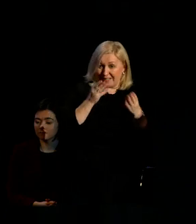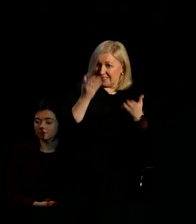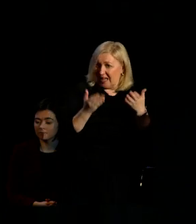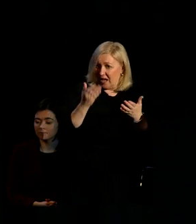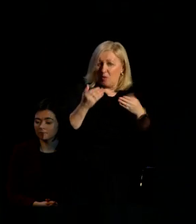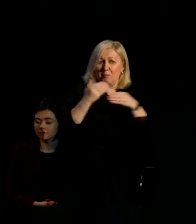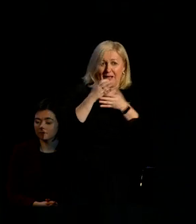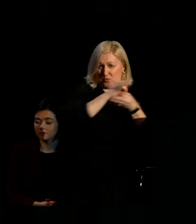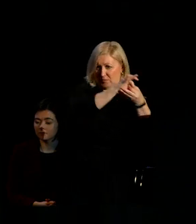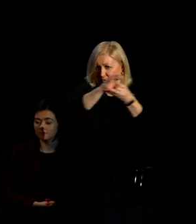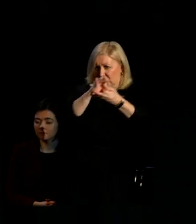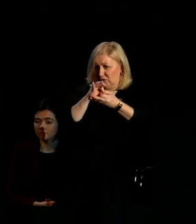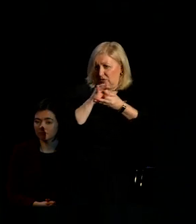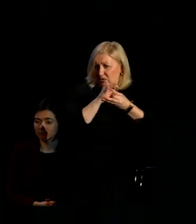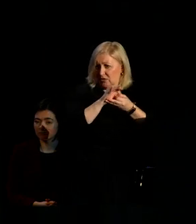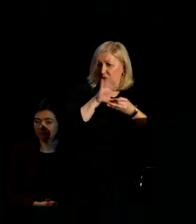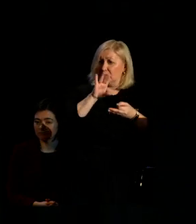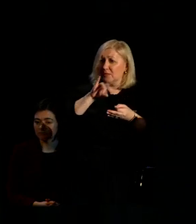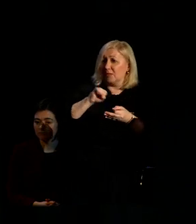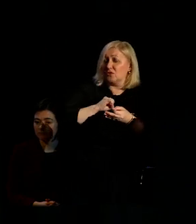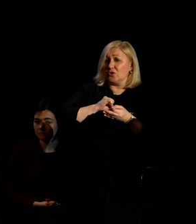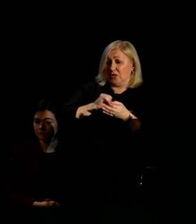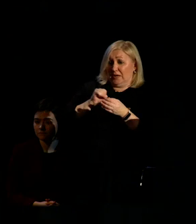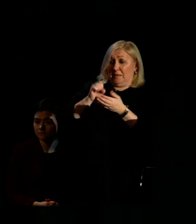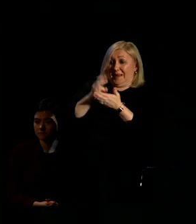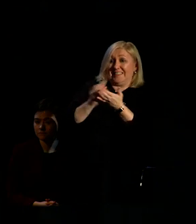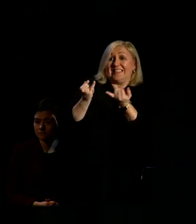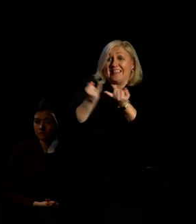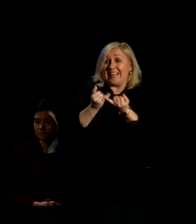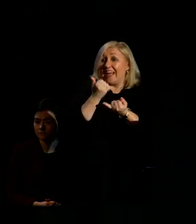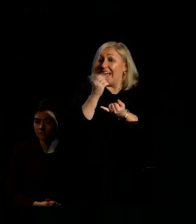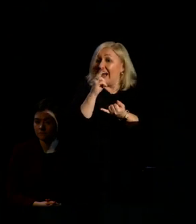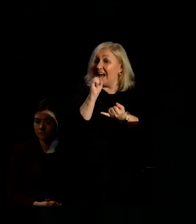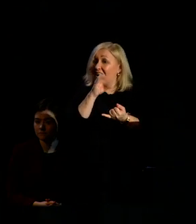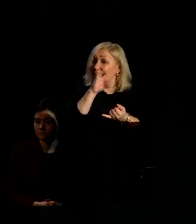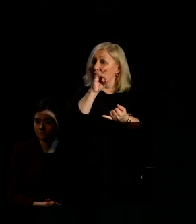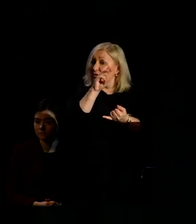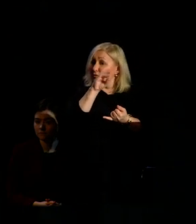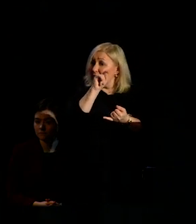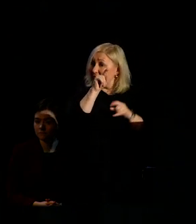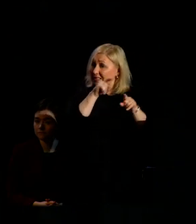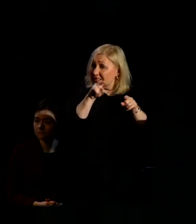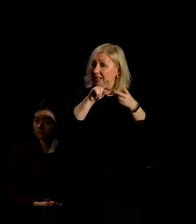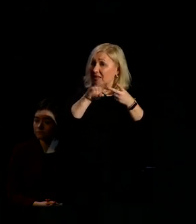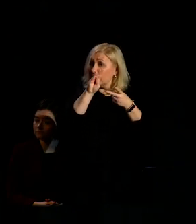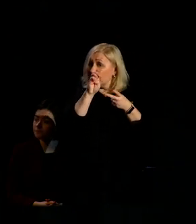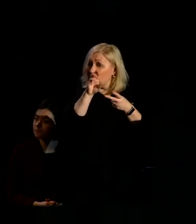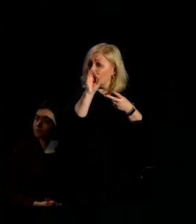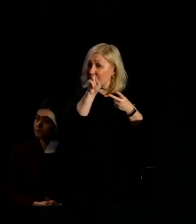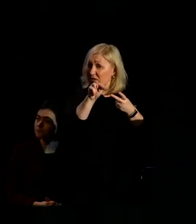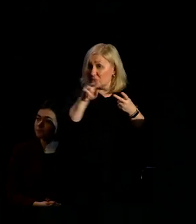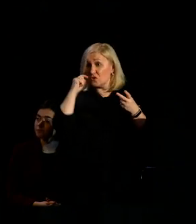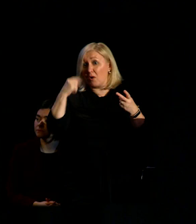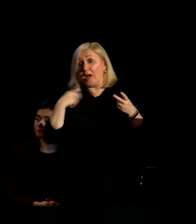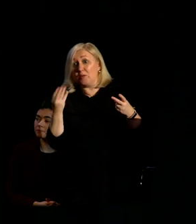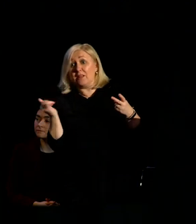we must preserve sites such as Auschwitz and Birkenau, where I will be tomorrow to represent the Irish people at the